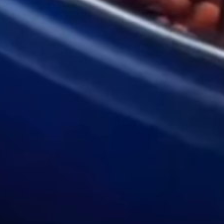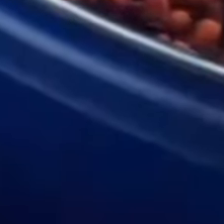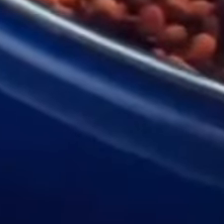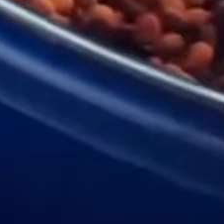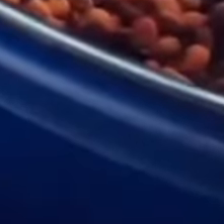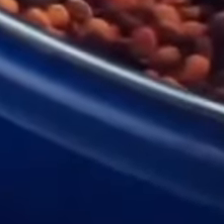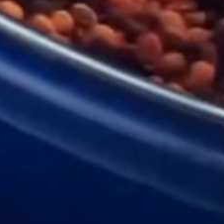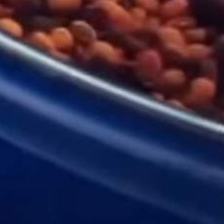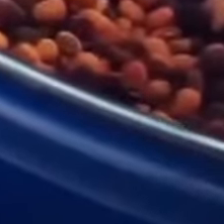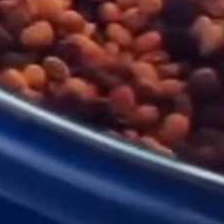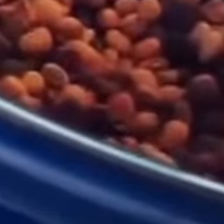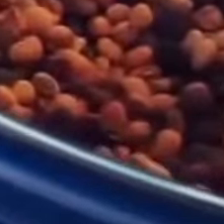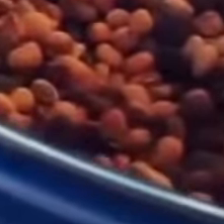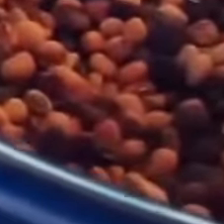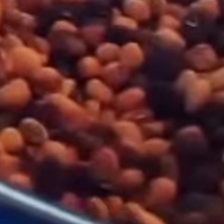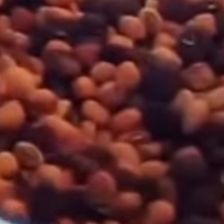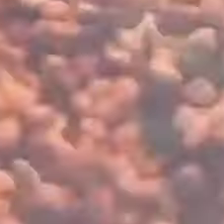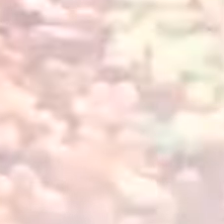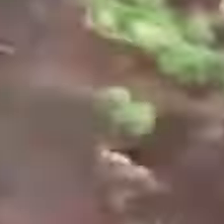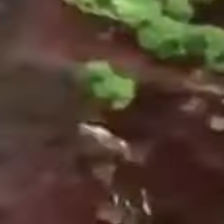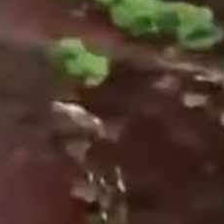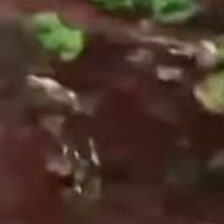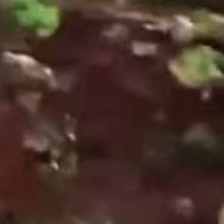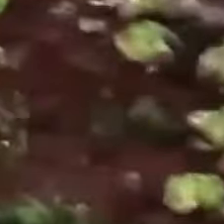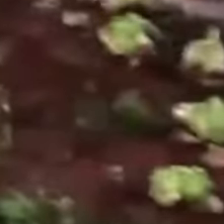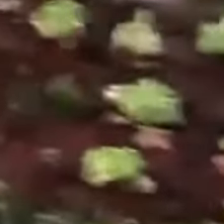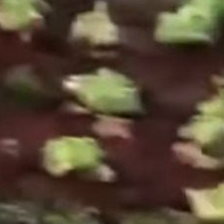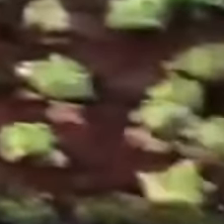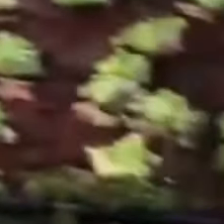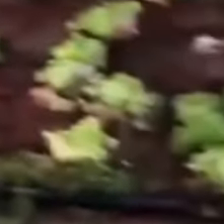shows how a farmer brings food to the nation.